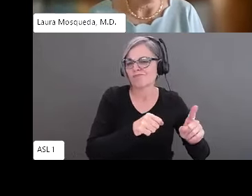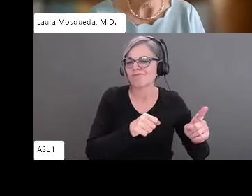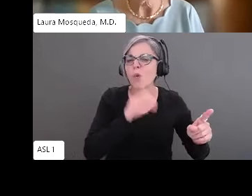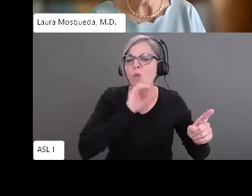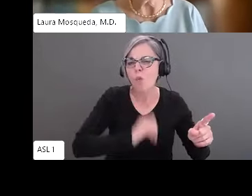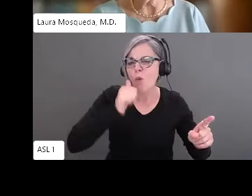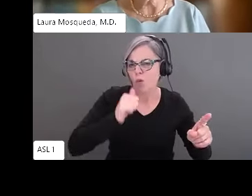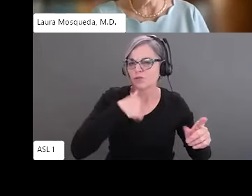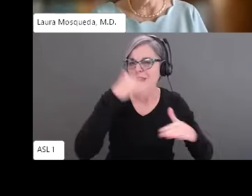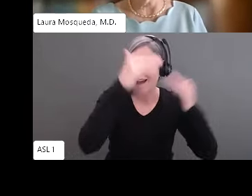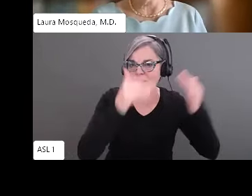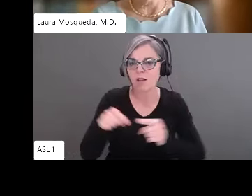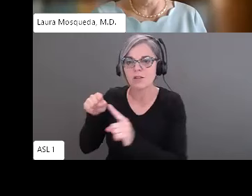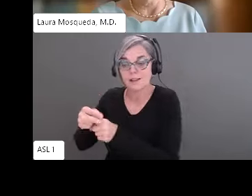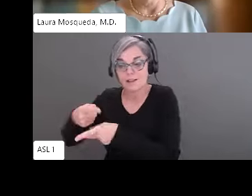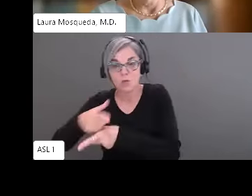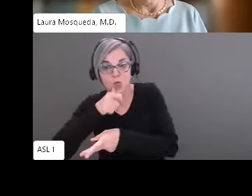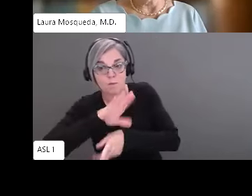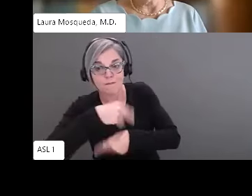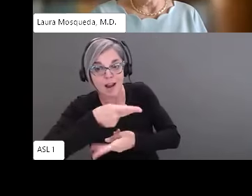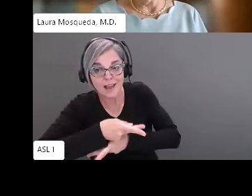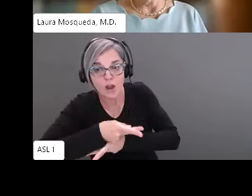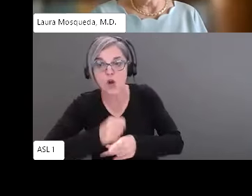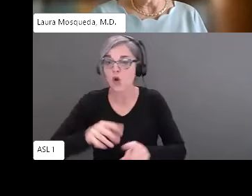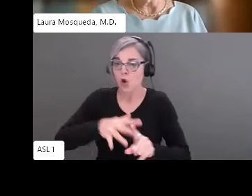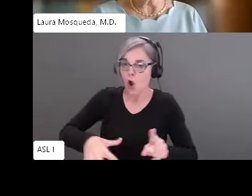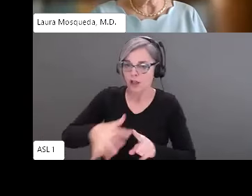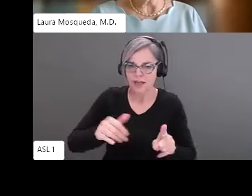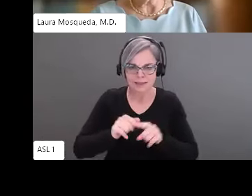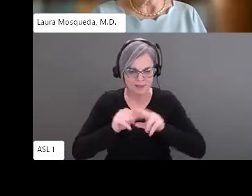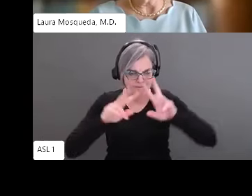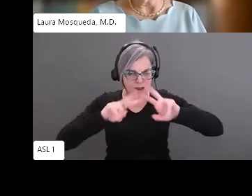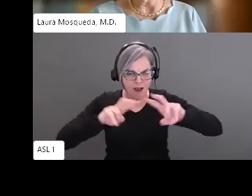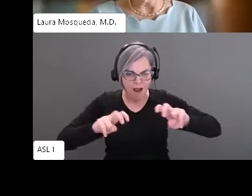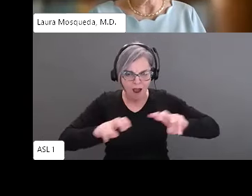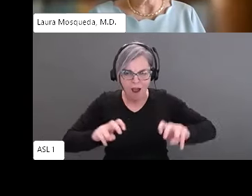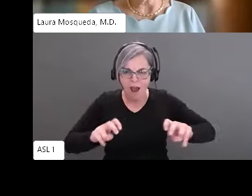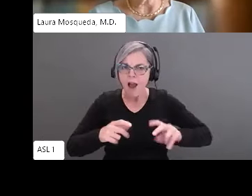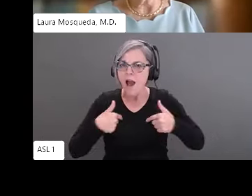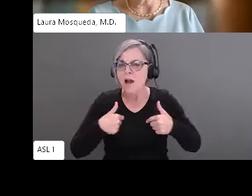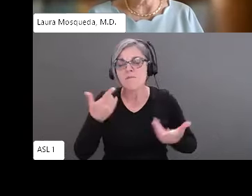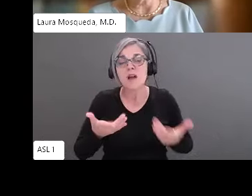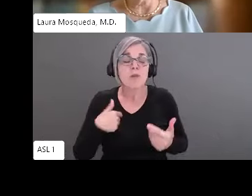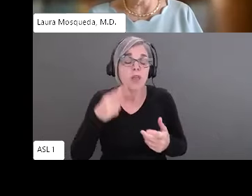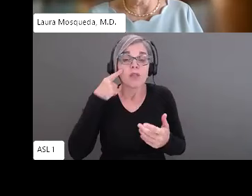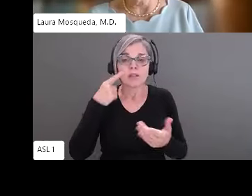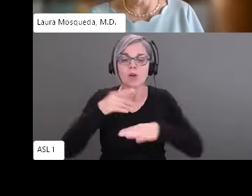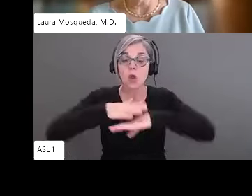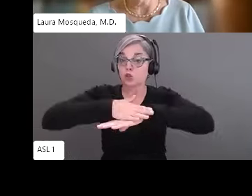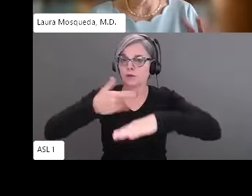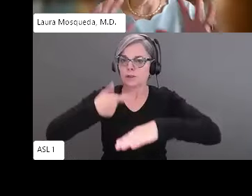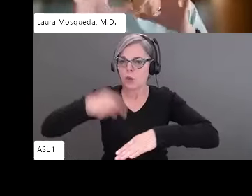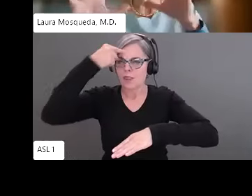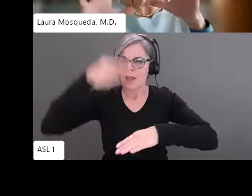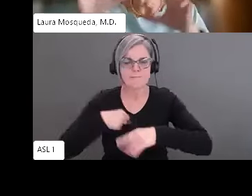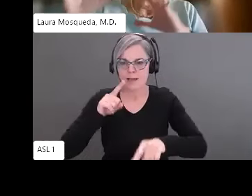with. Excellent, excellent. So this idea about, I think, working in teams is really important,